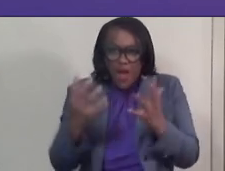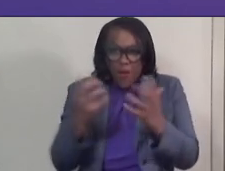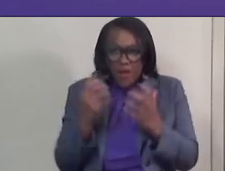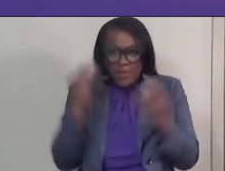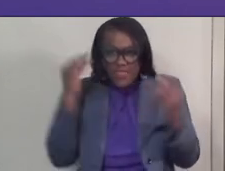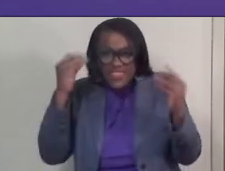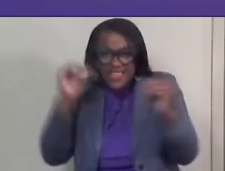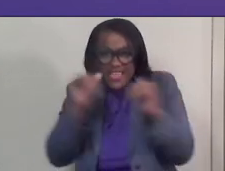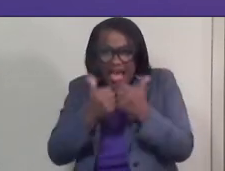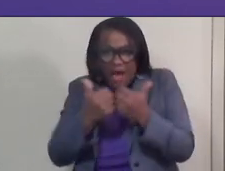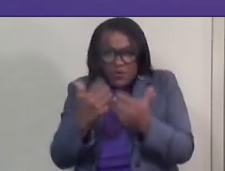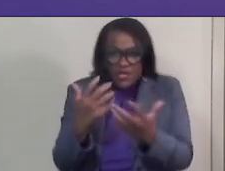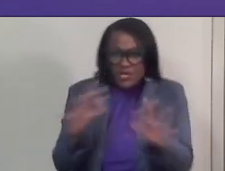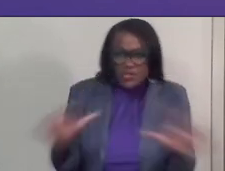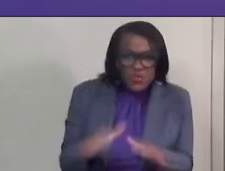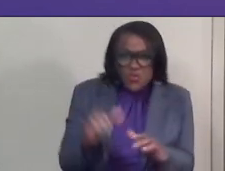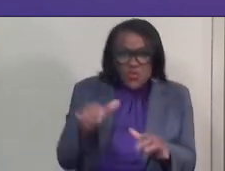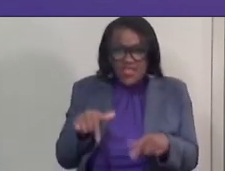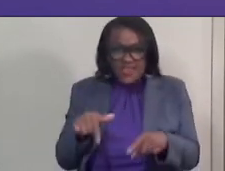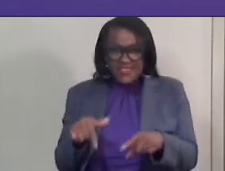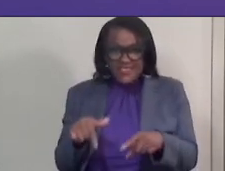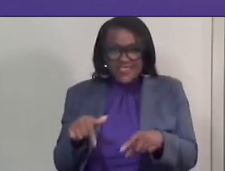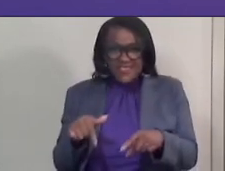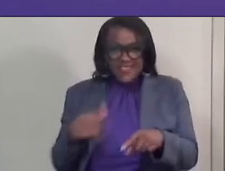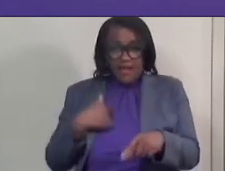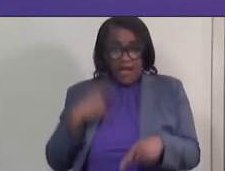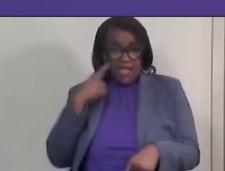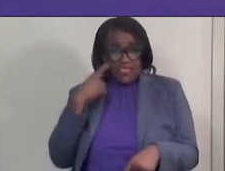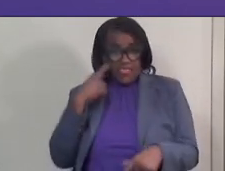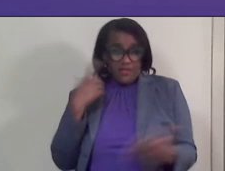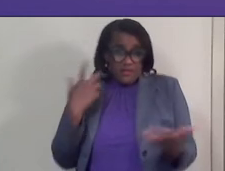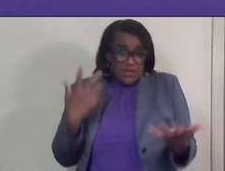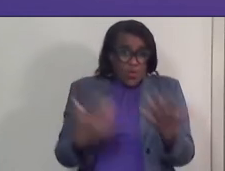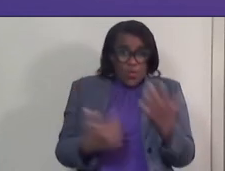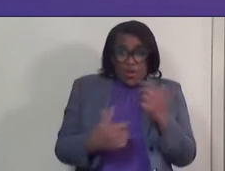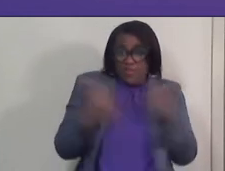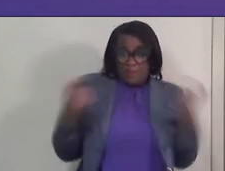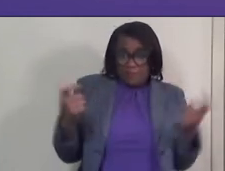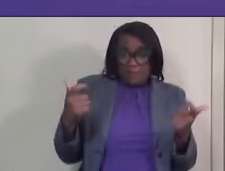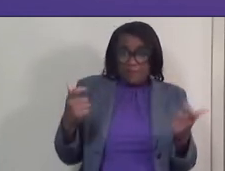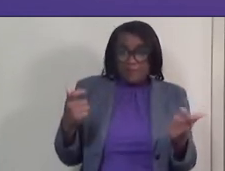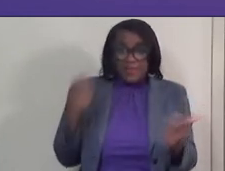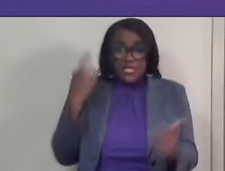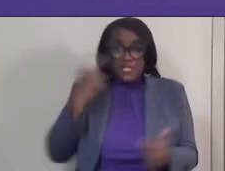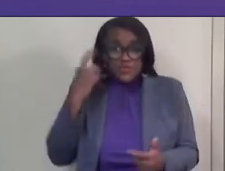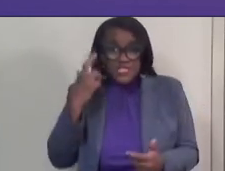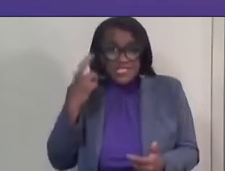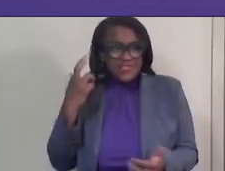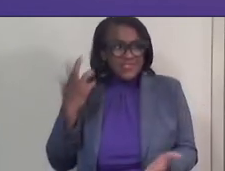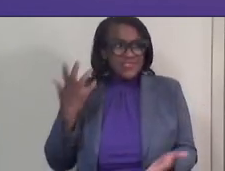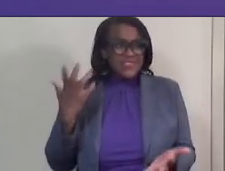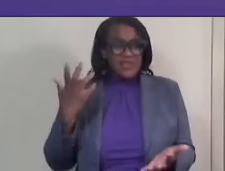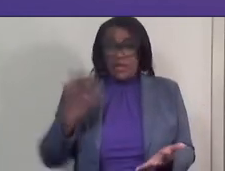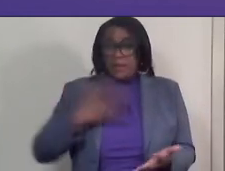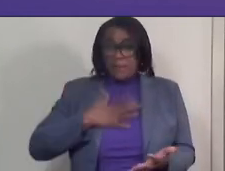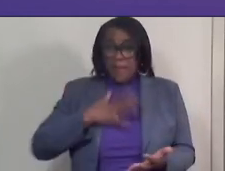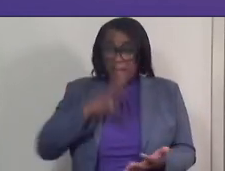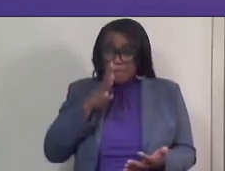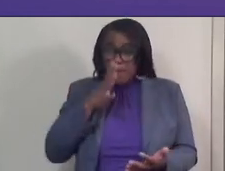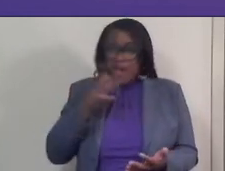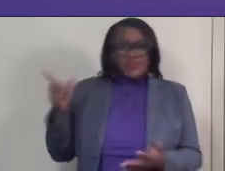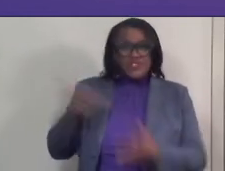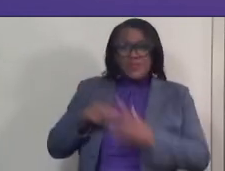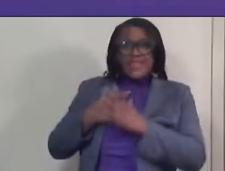do we do this. And I think probably one of the biggest reasons is when we, although my mom began doing